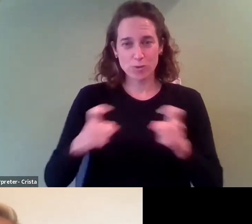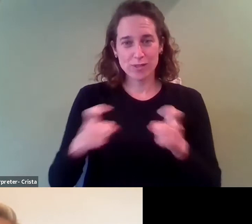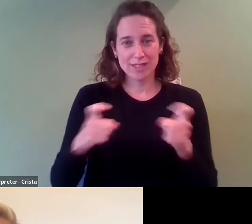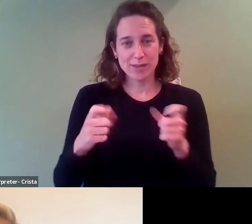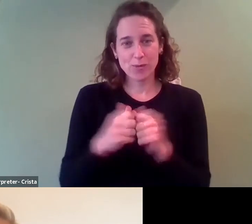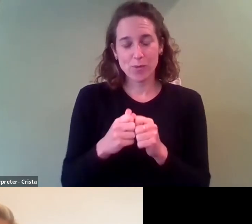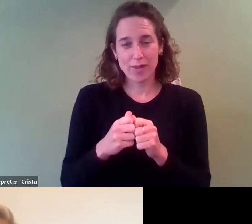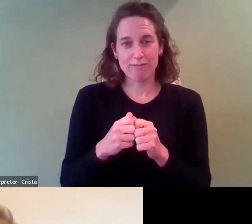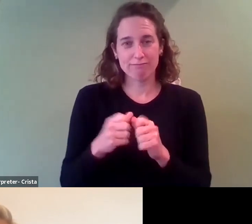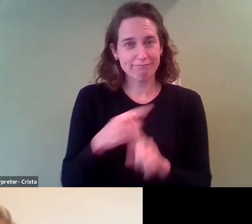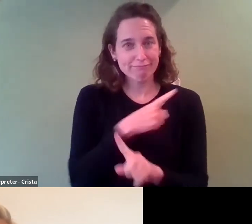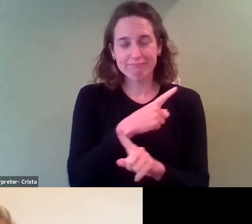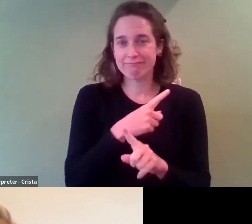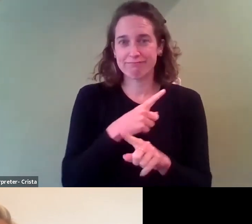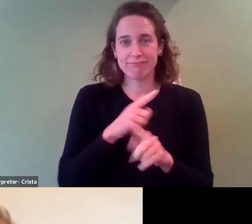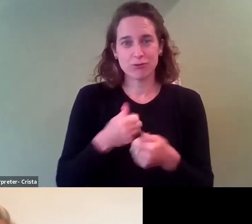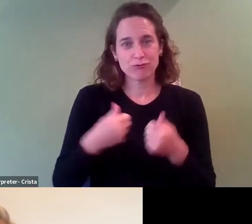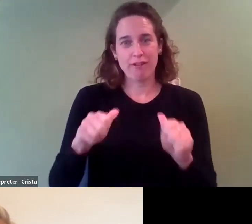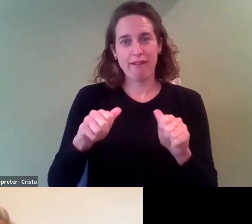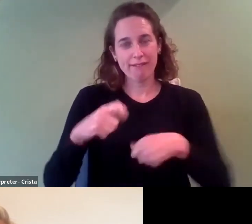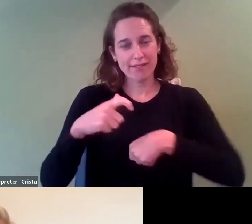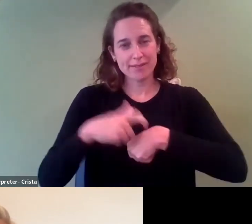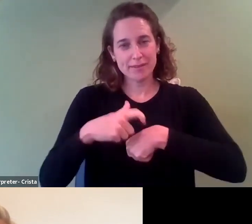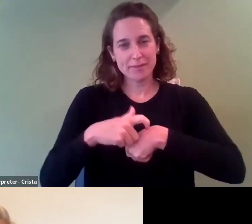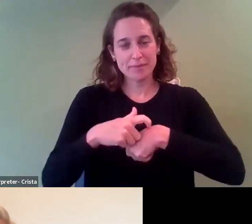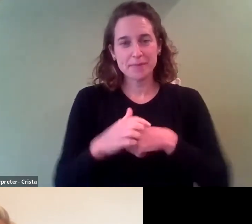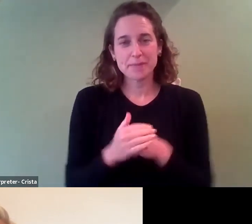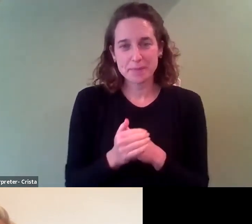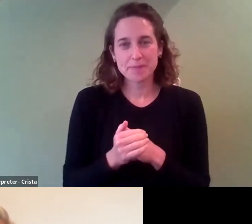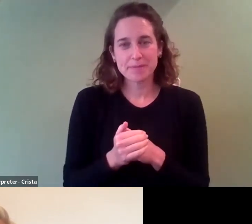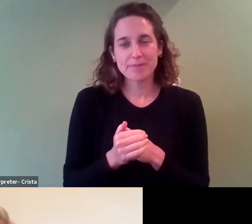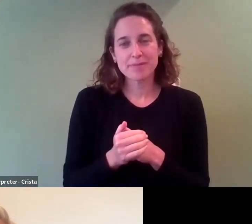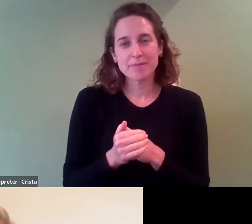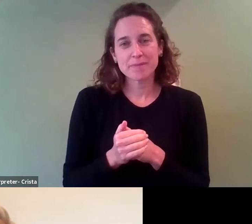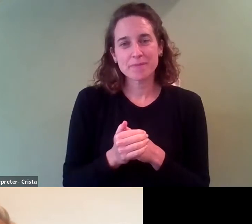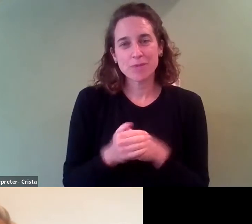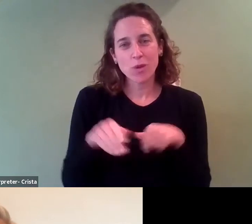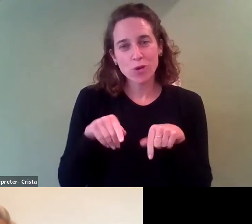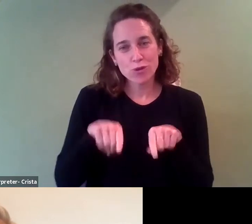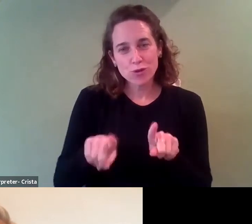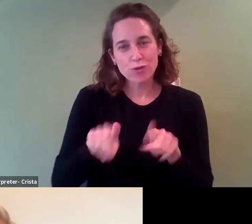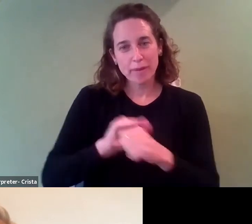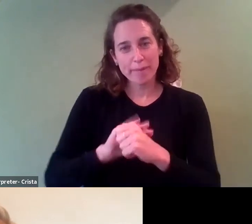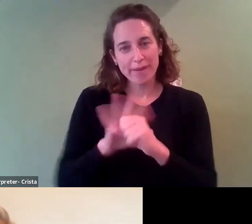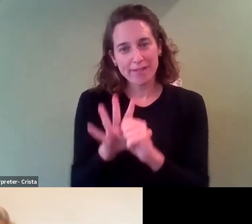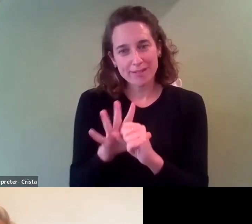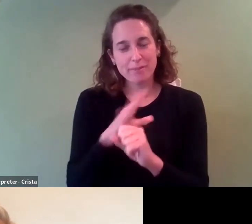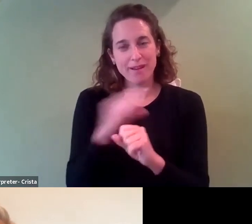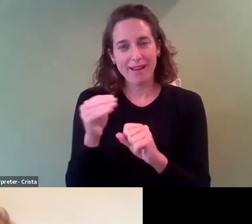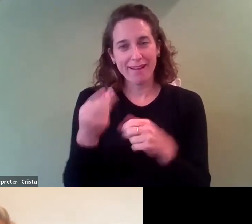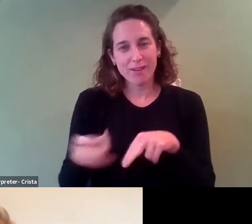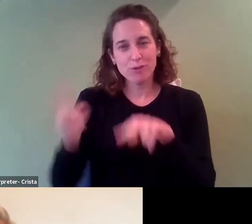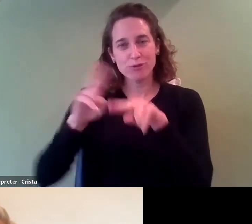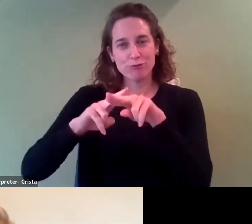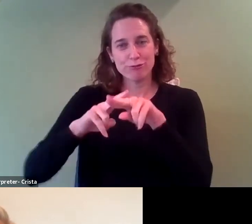unprecedented times, trying to manage through a pandemic and our increased dependency on technology